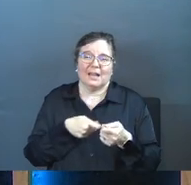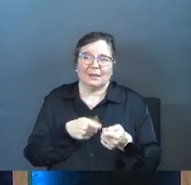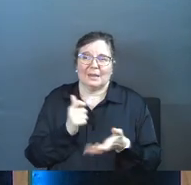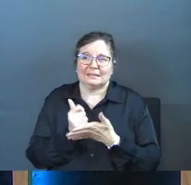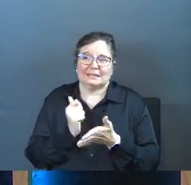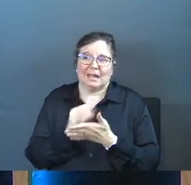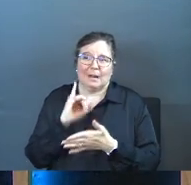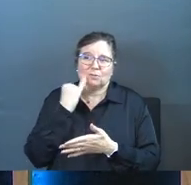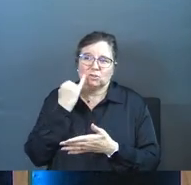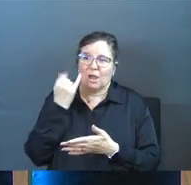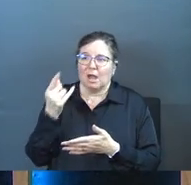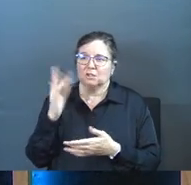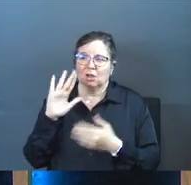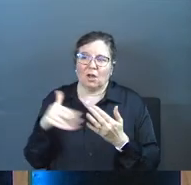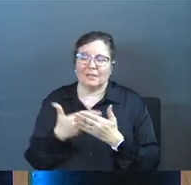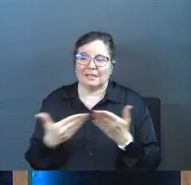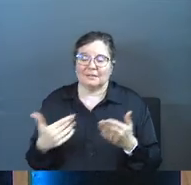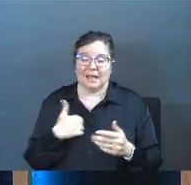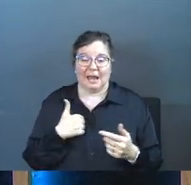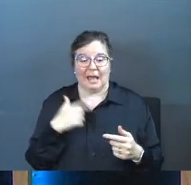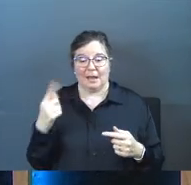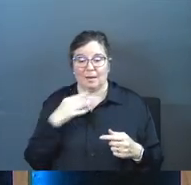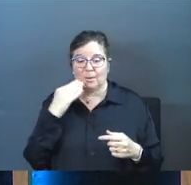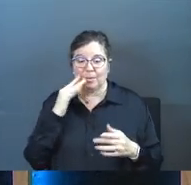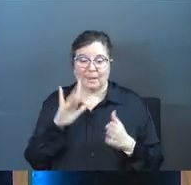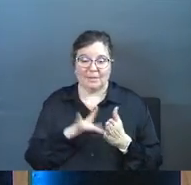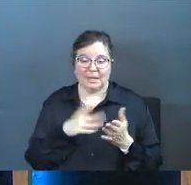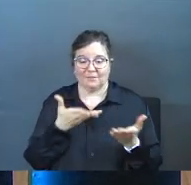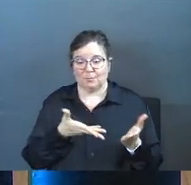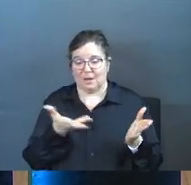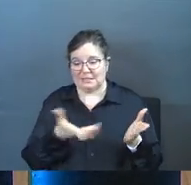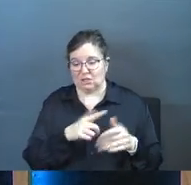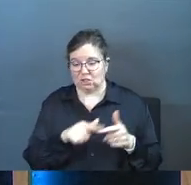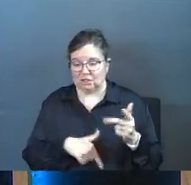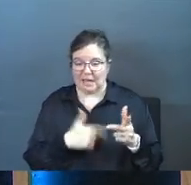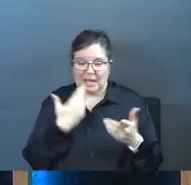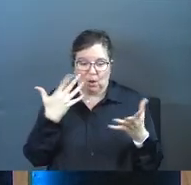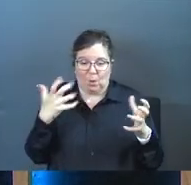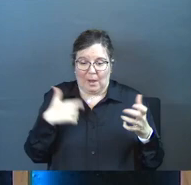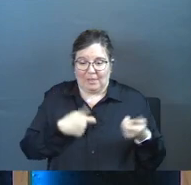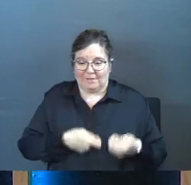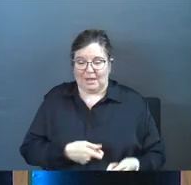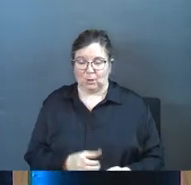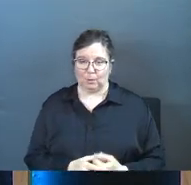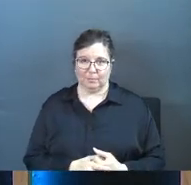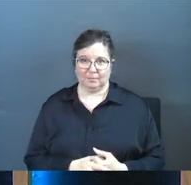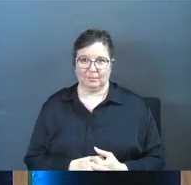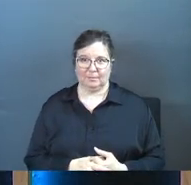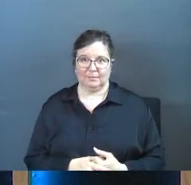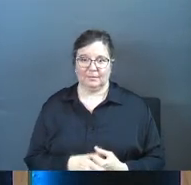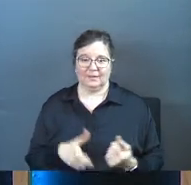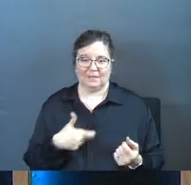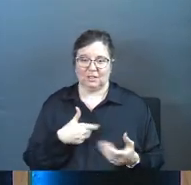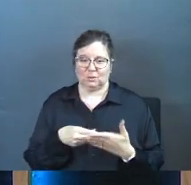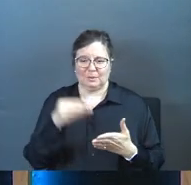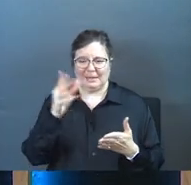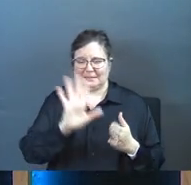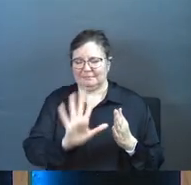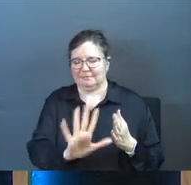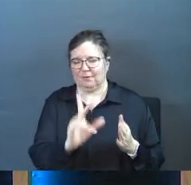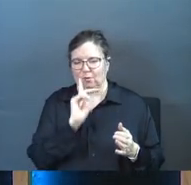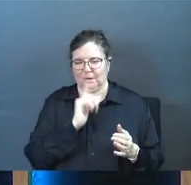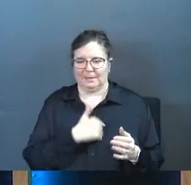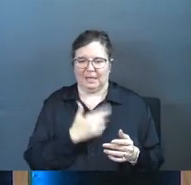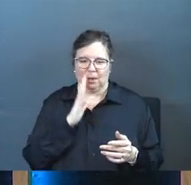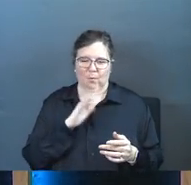vacuum that's going to help Josh and all this kind of stuff. And I come home in the middle of the presentation, and I don't want the vacuum. The vacuum's too expensive